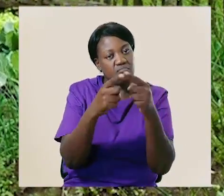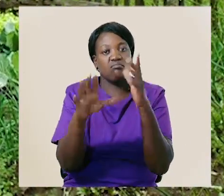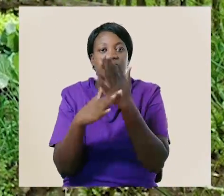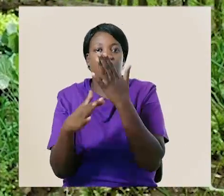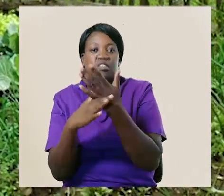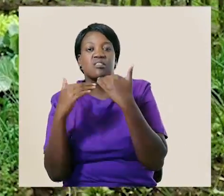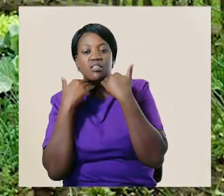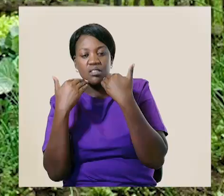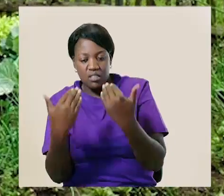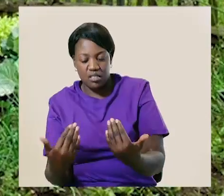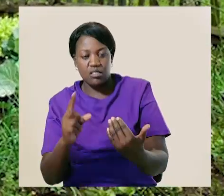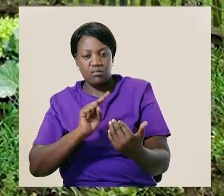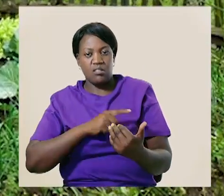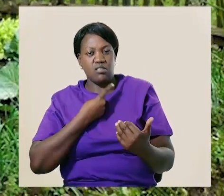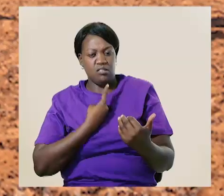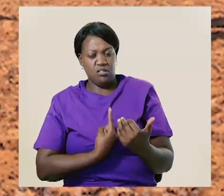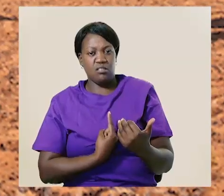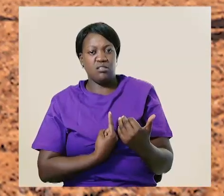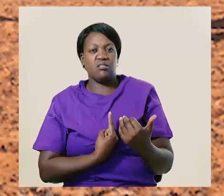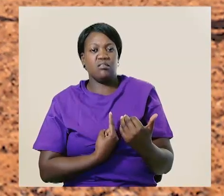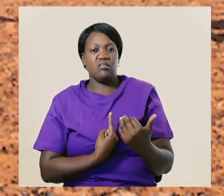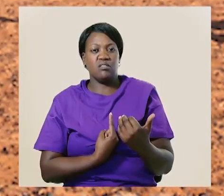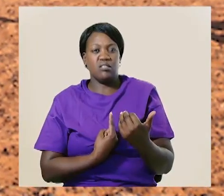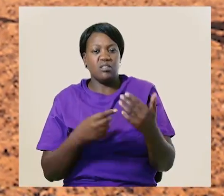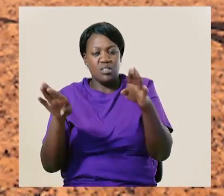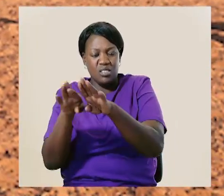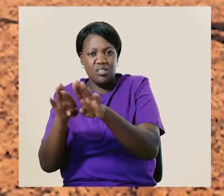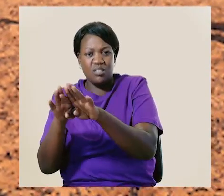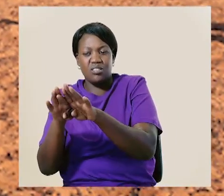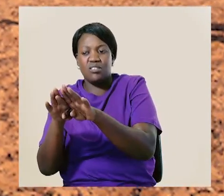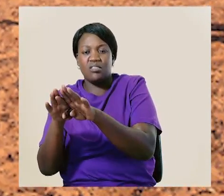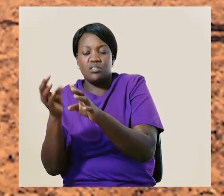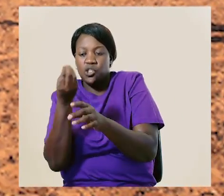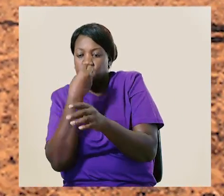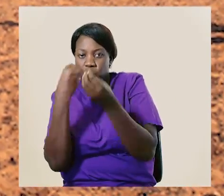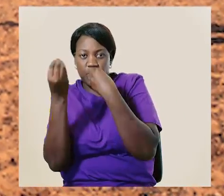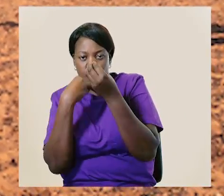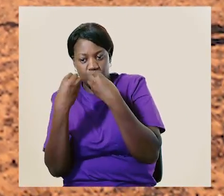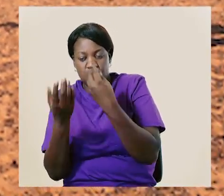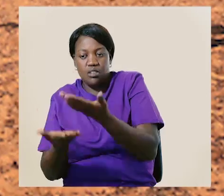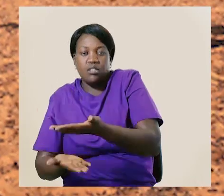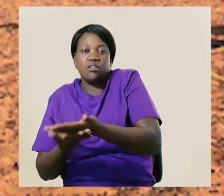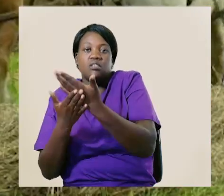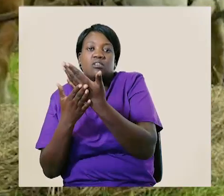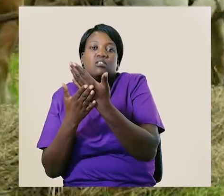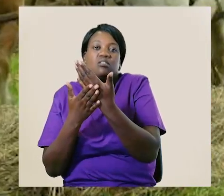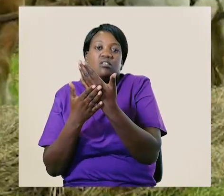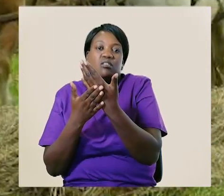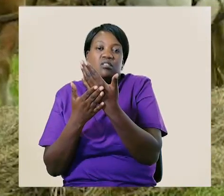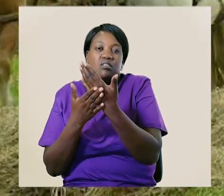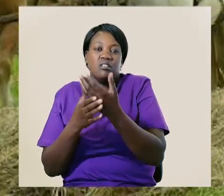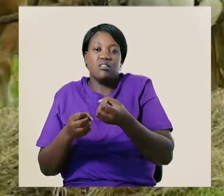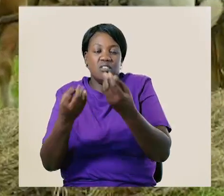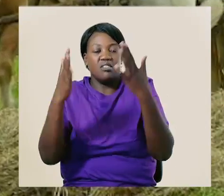important job was to be self-sufficient, which means to produce food to feed themselves. But they also had to